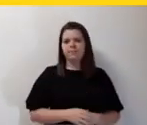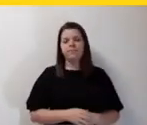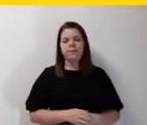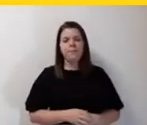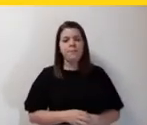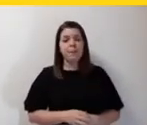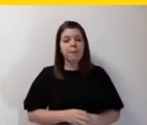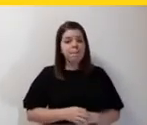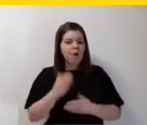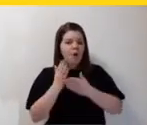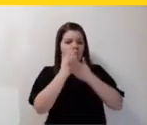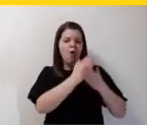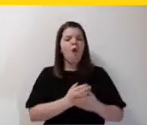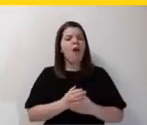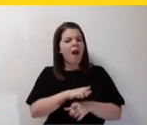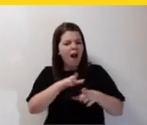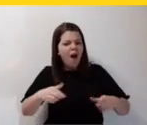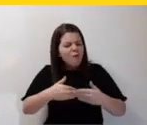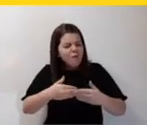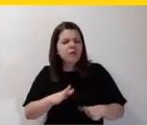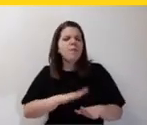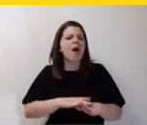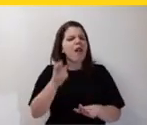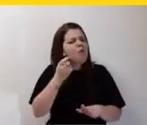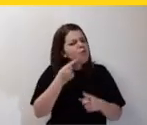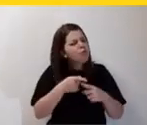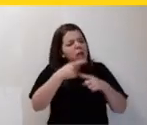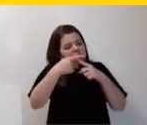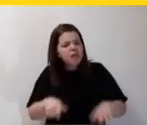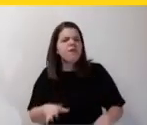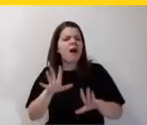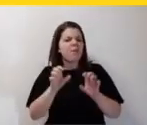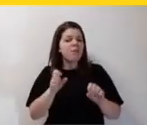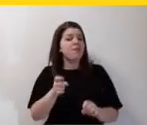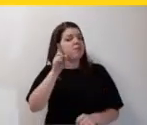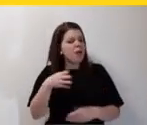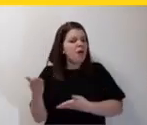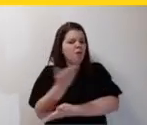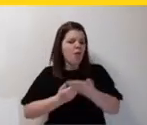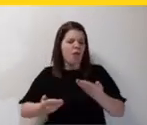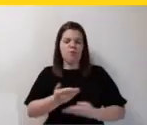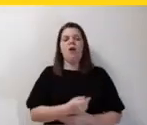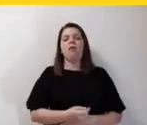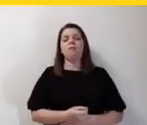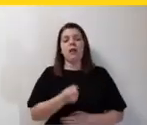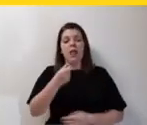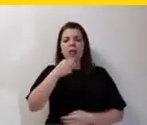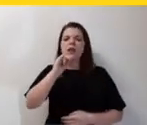her personalized product, his or her education. Inquiry-based learning